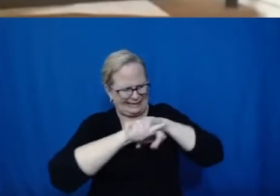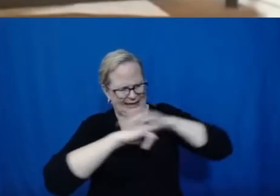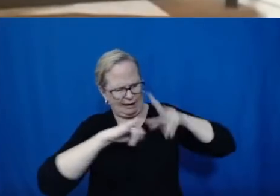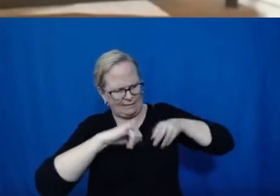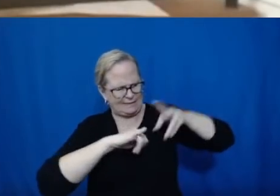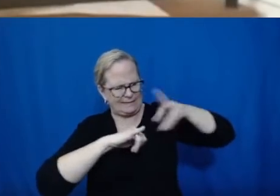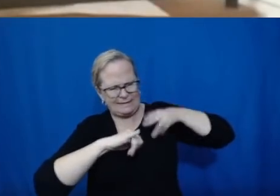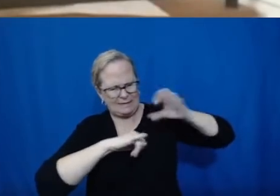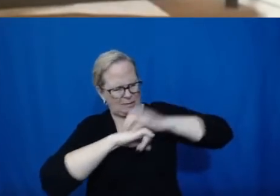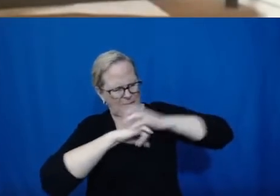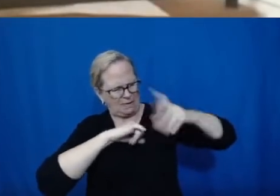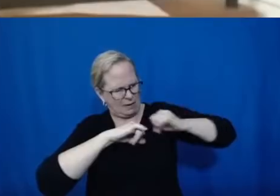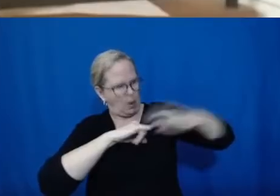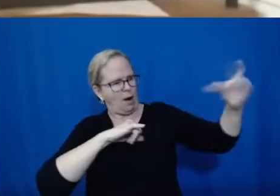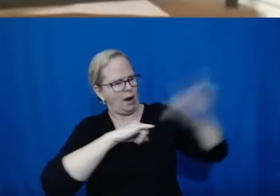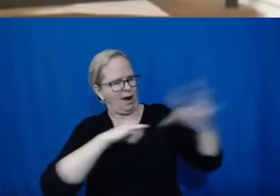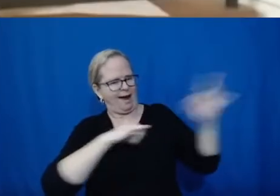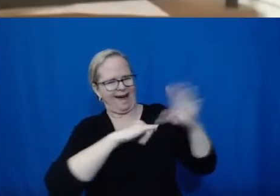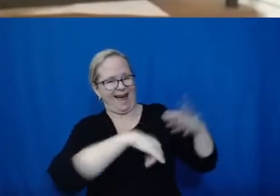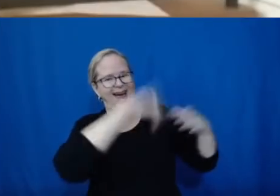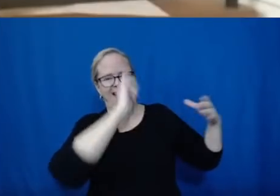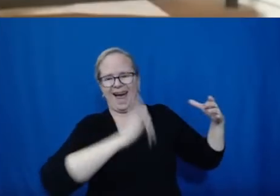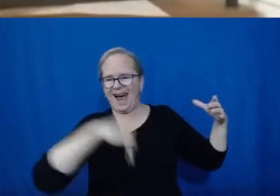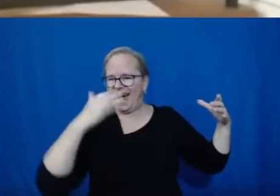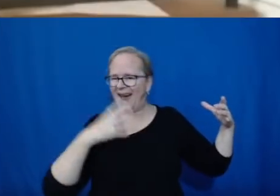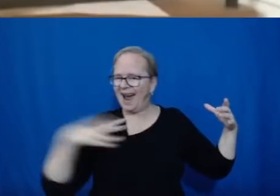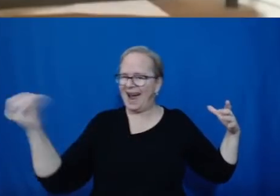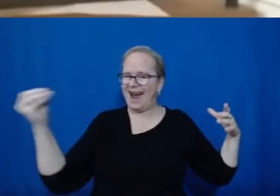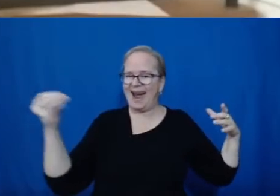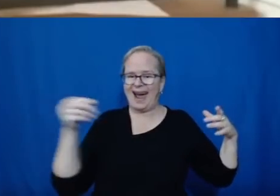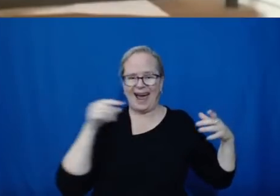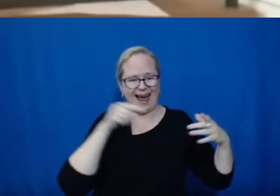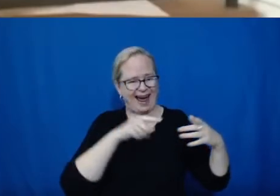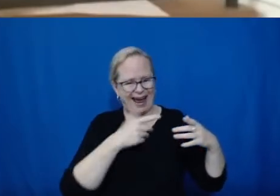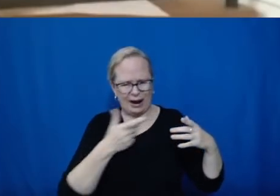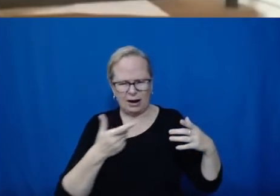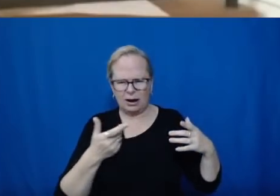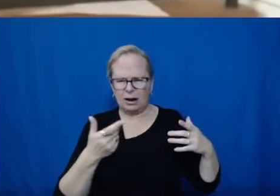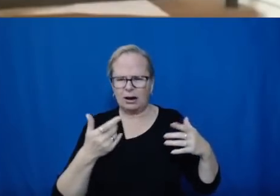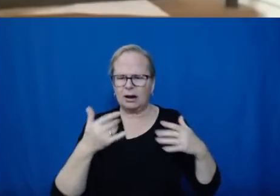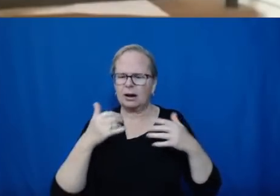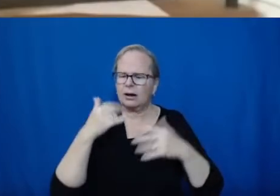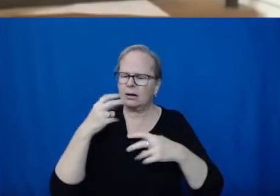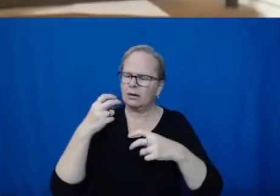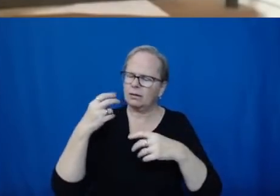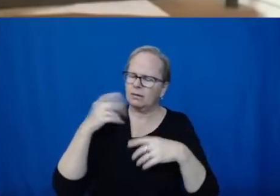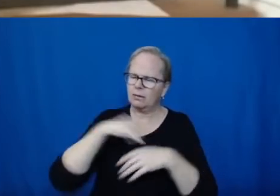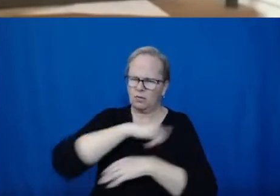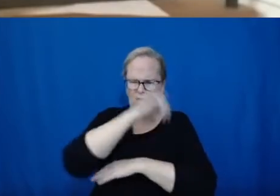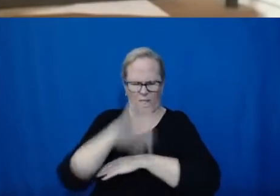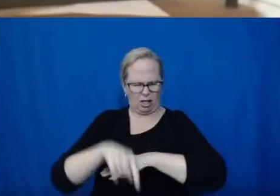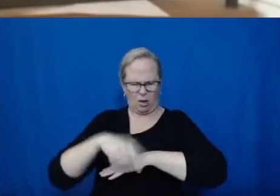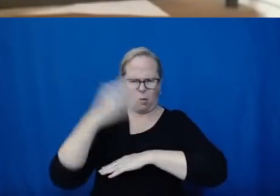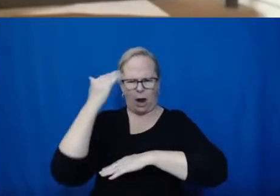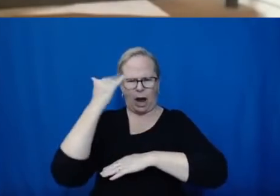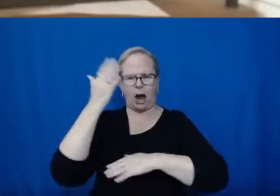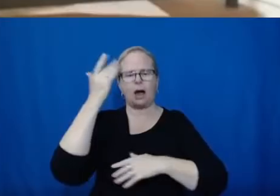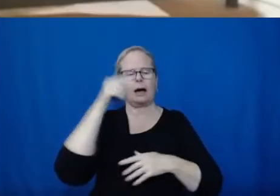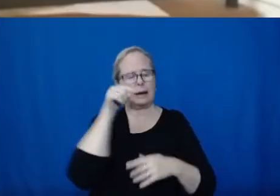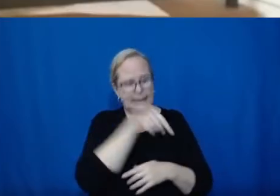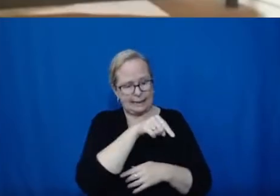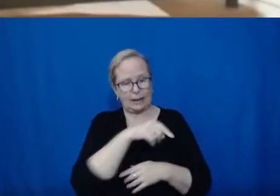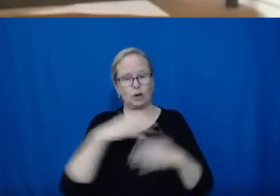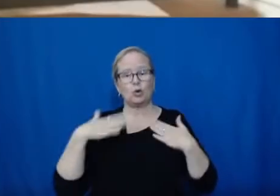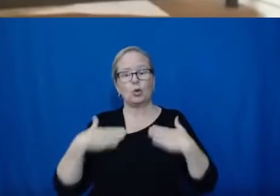would have been in trouble if it wasn't for the humans putting the fishing gear out there in the first place. And that's kind of what I feel like, that Alberta